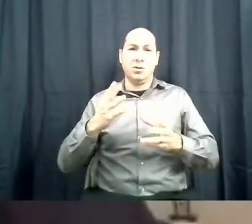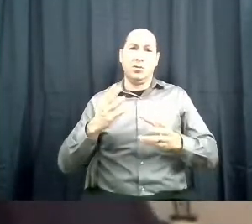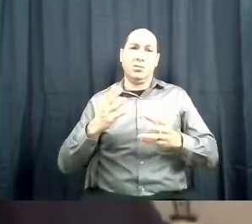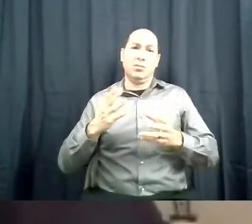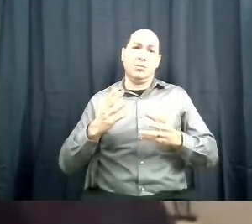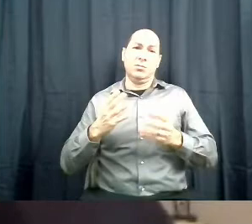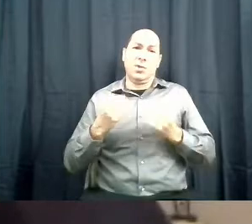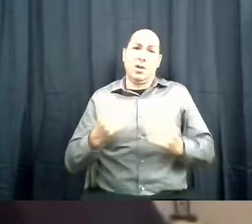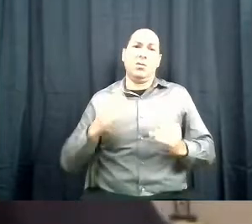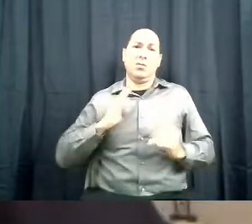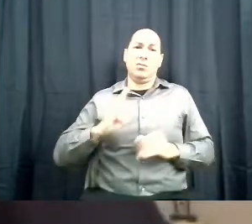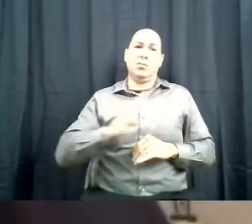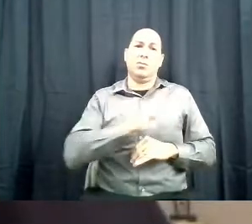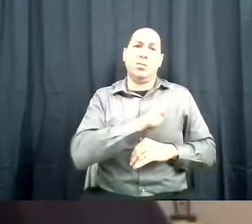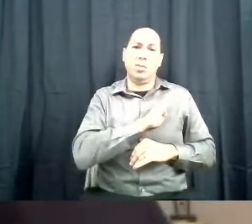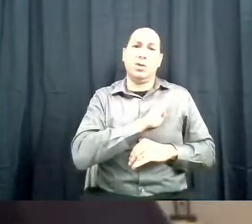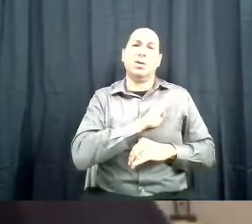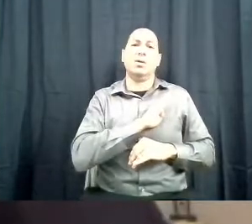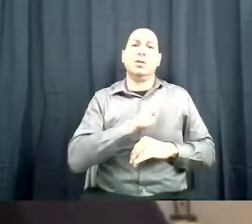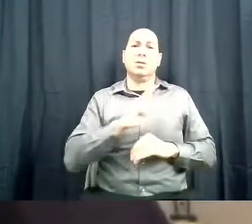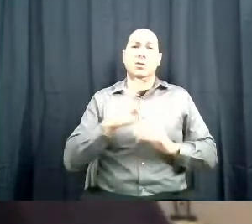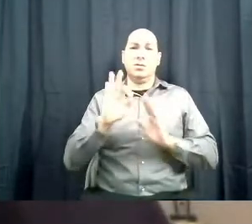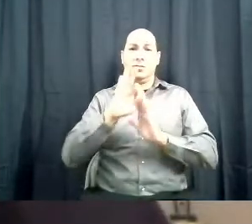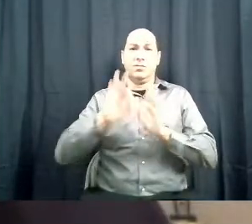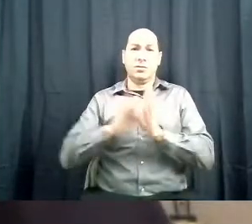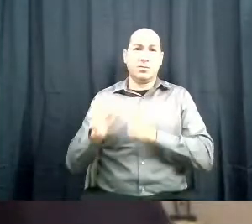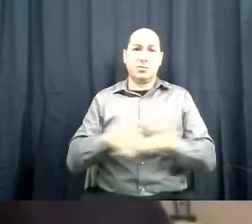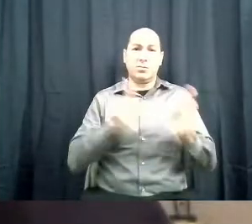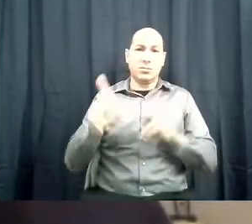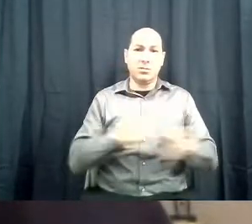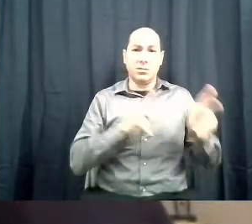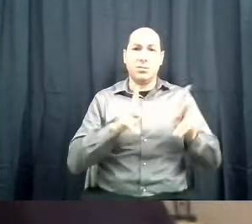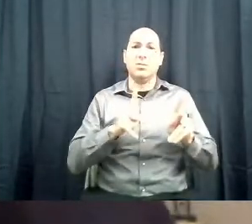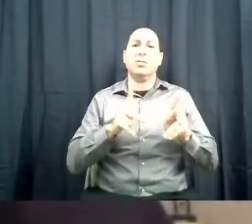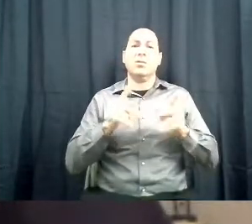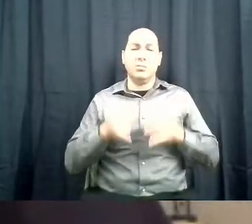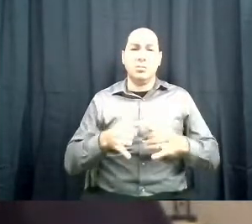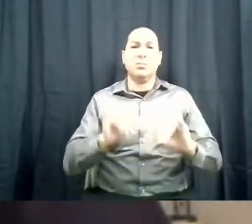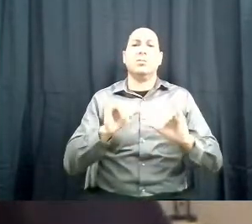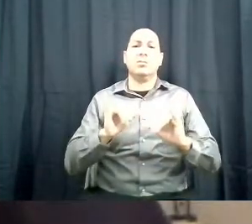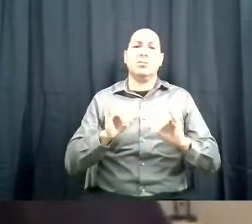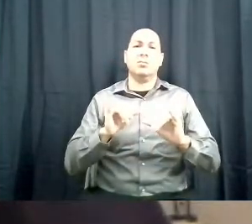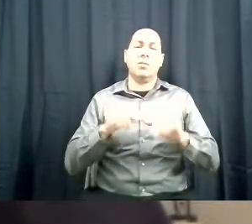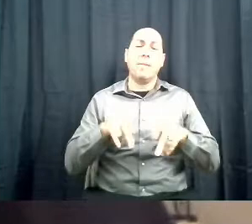has outperformed the fiscal plan by a lot this year. And I'll get to that in a minute. But